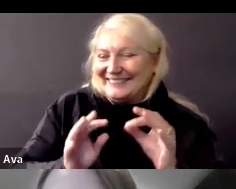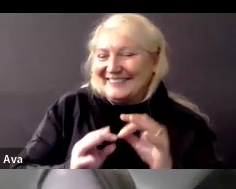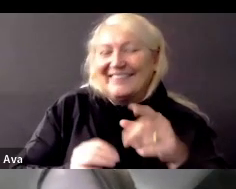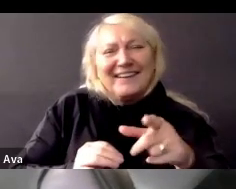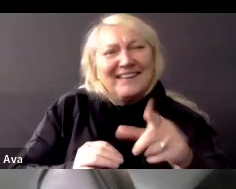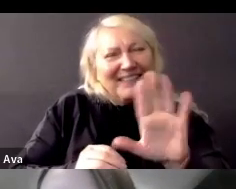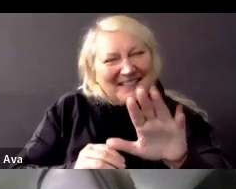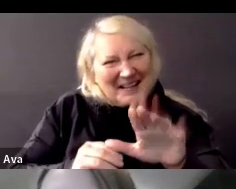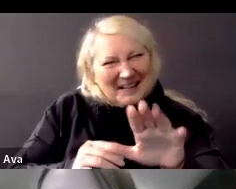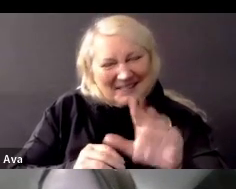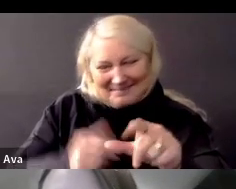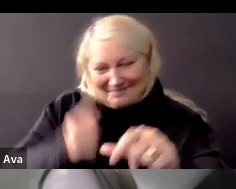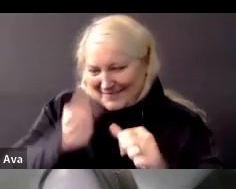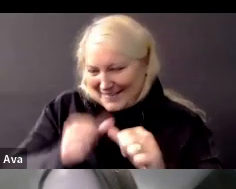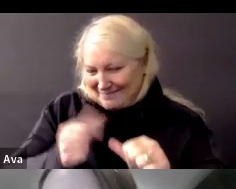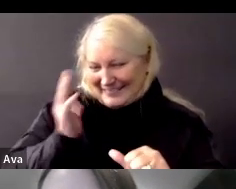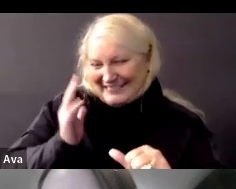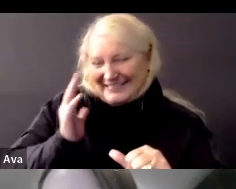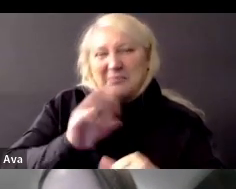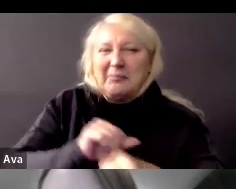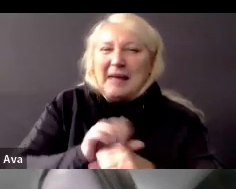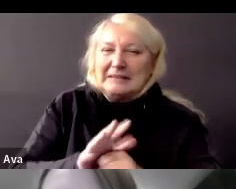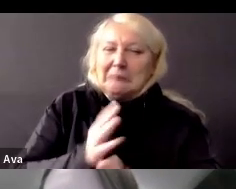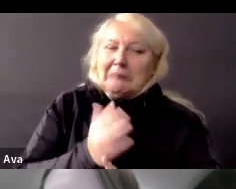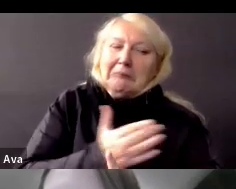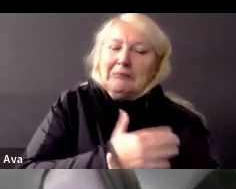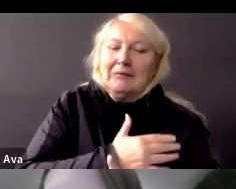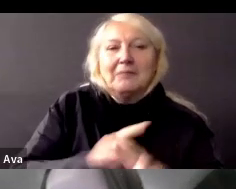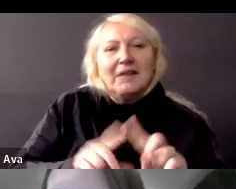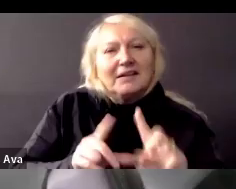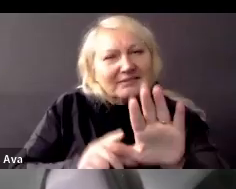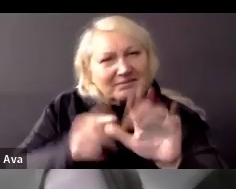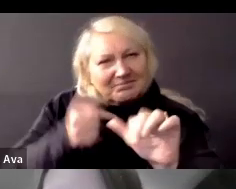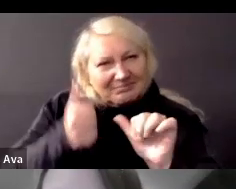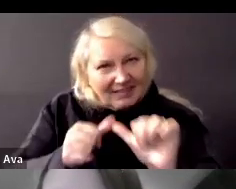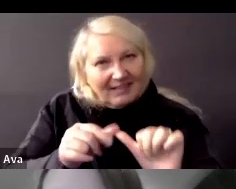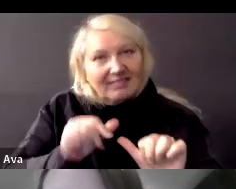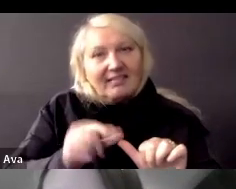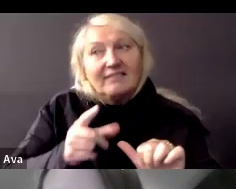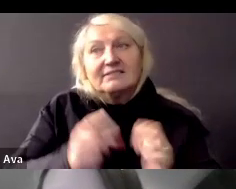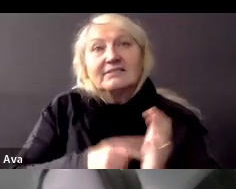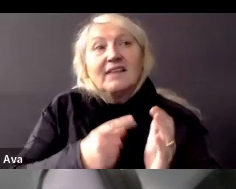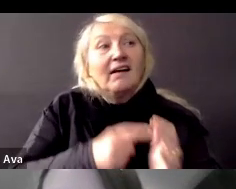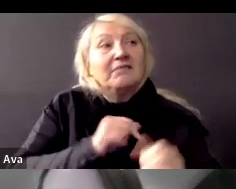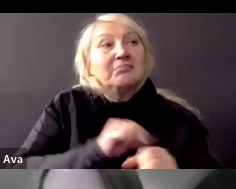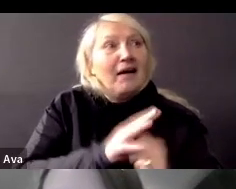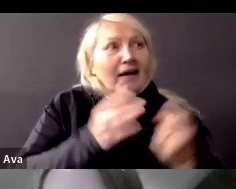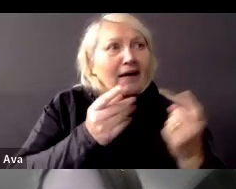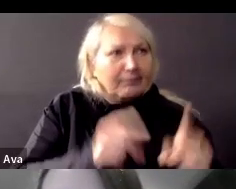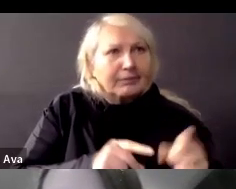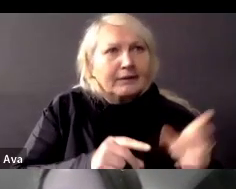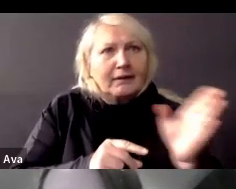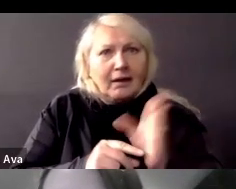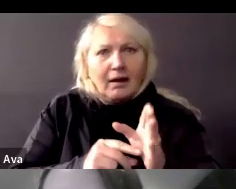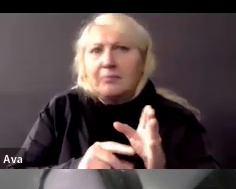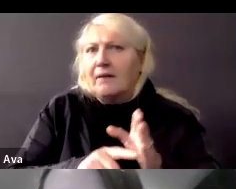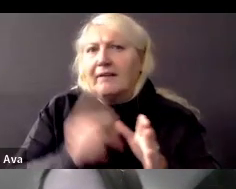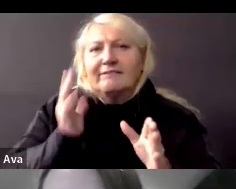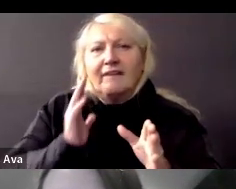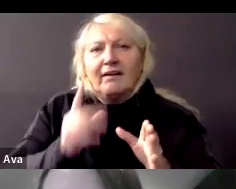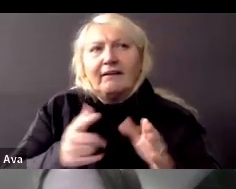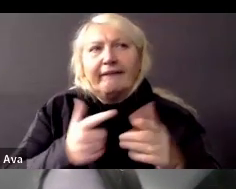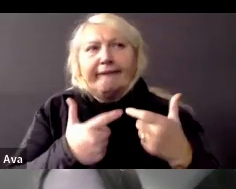while ago, but how sometimes things like that can open up opportunities for people